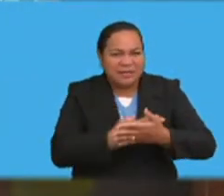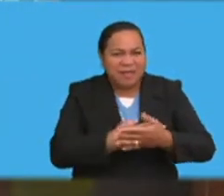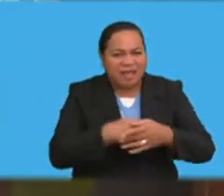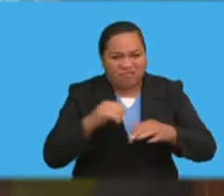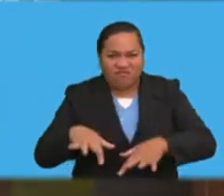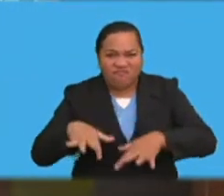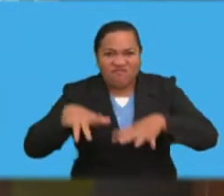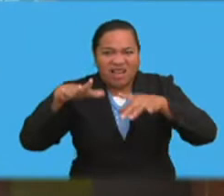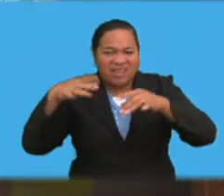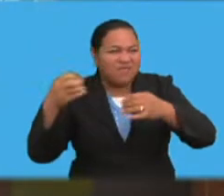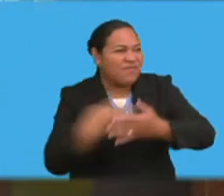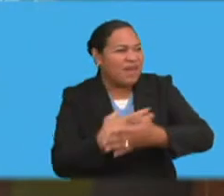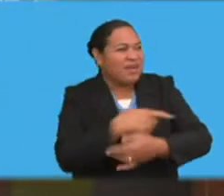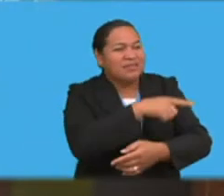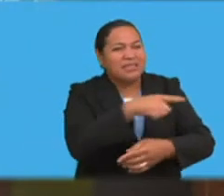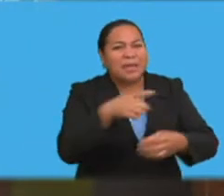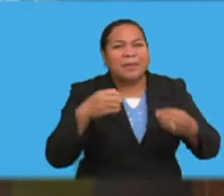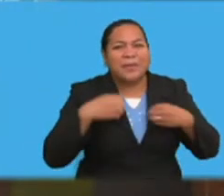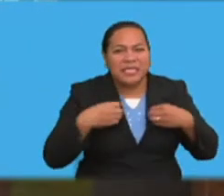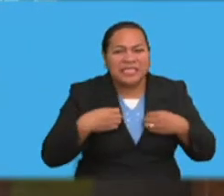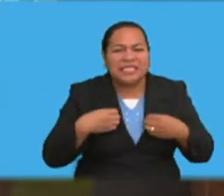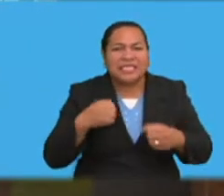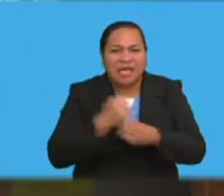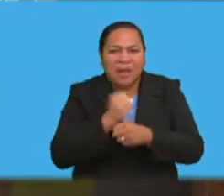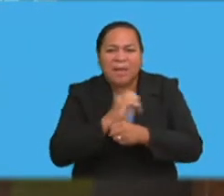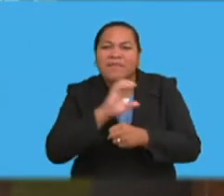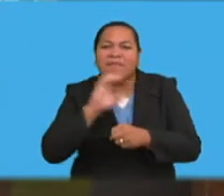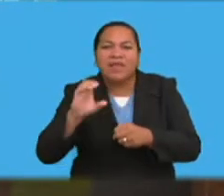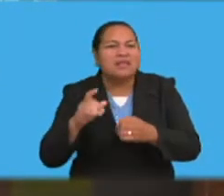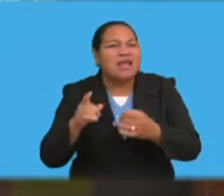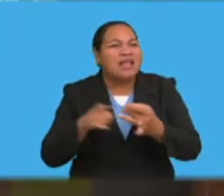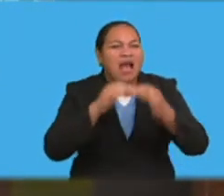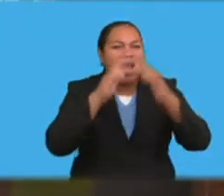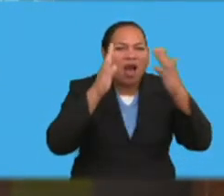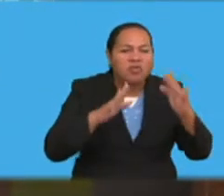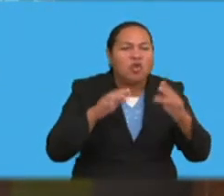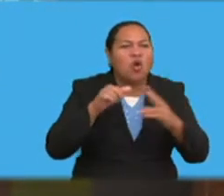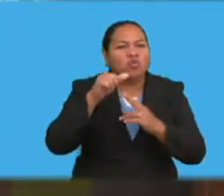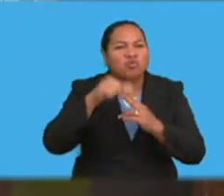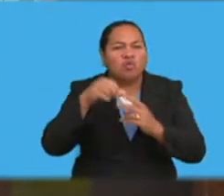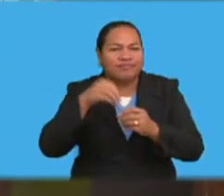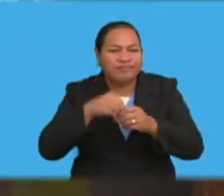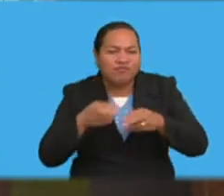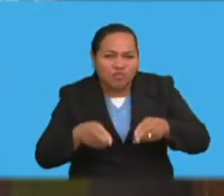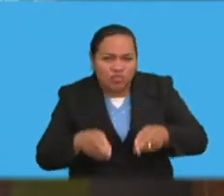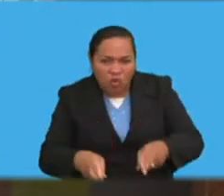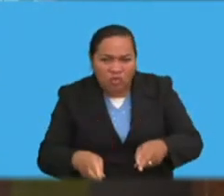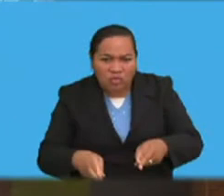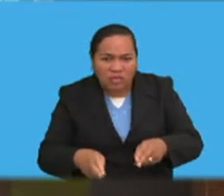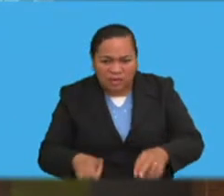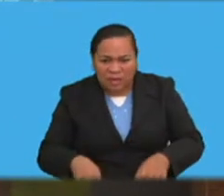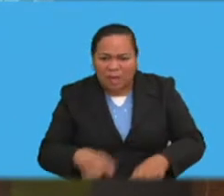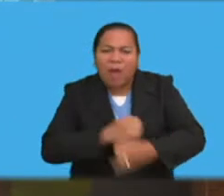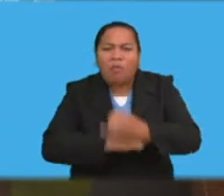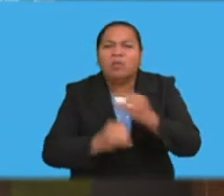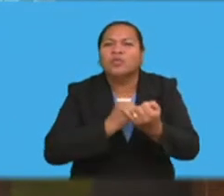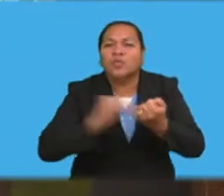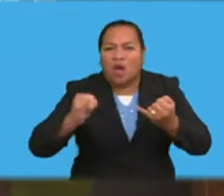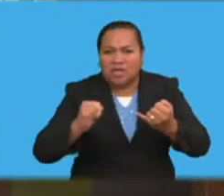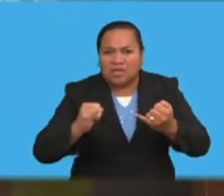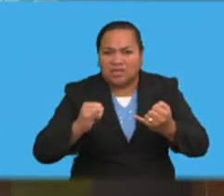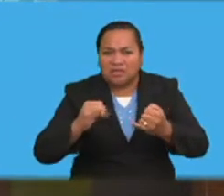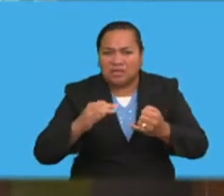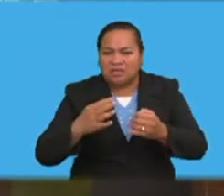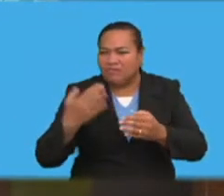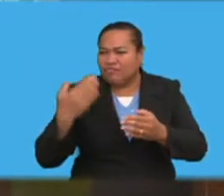on the business sector, the households and urban infrastructure, including roads, which is alleged to have worsened, and the return period of